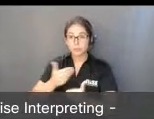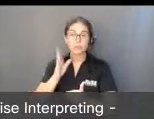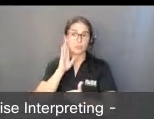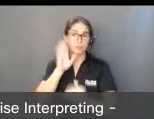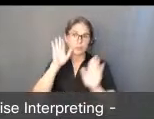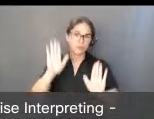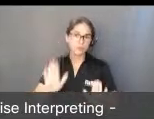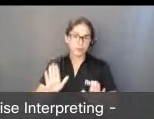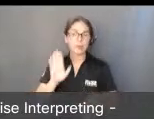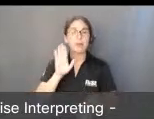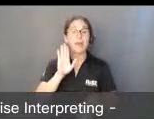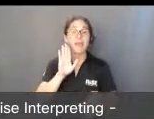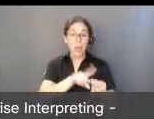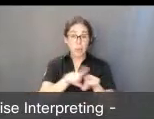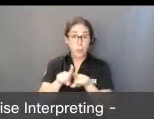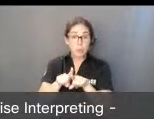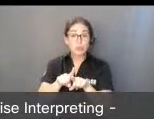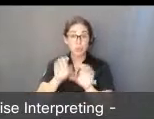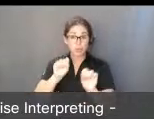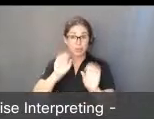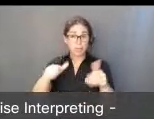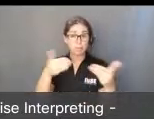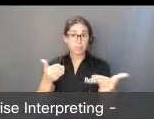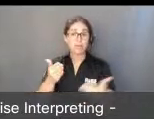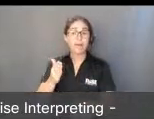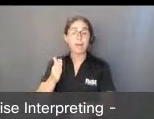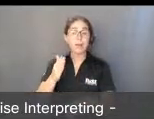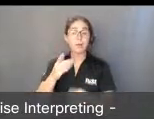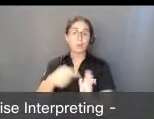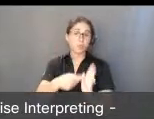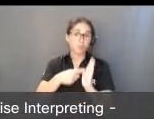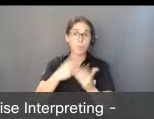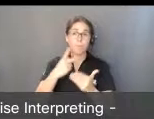board members a copy of those protocols.